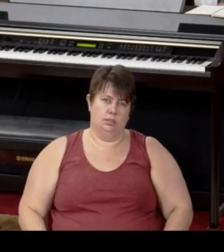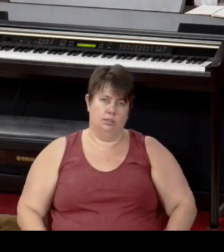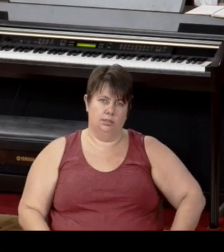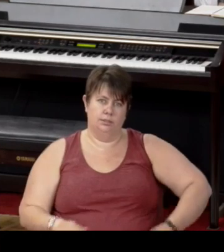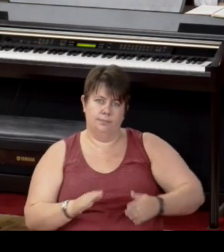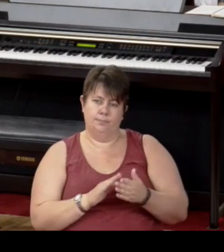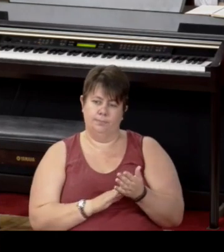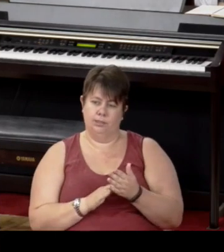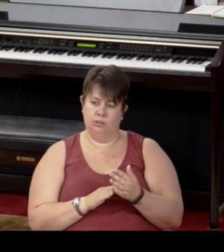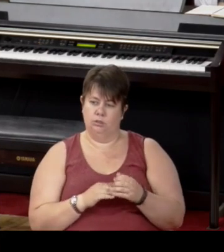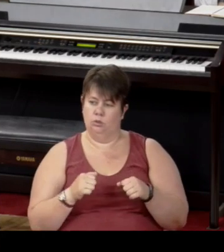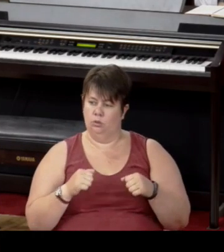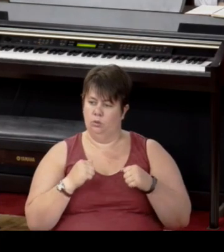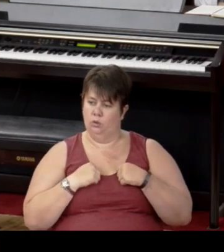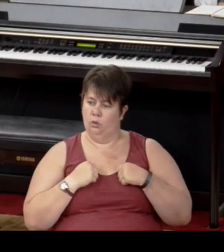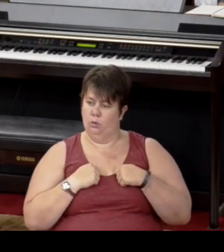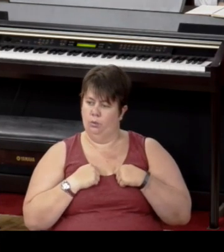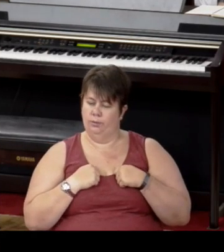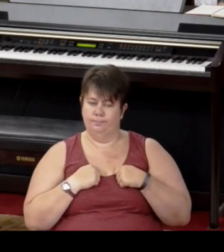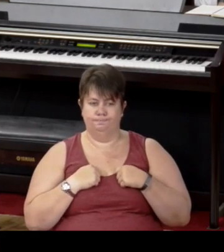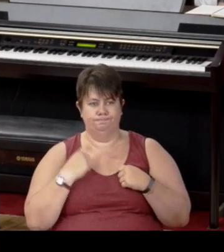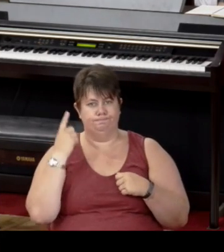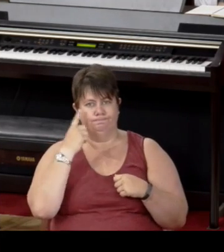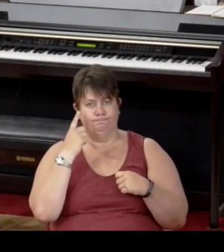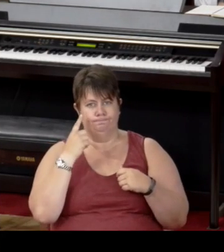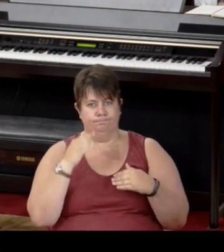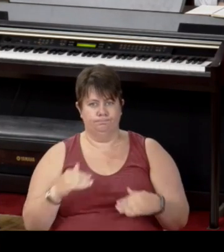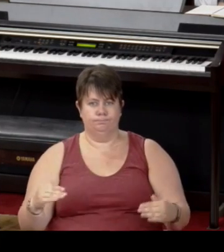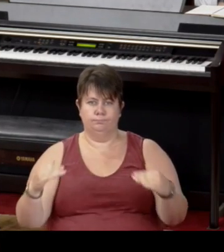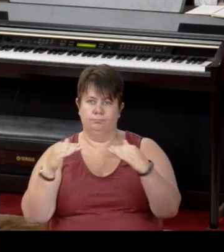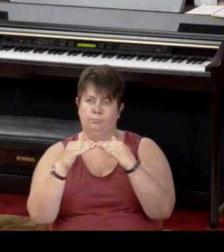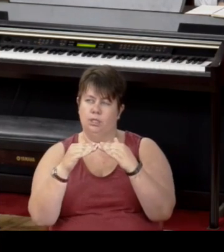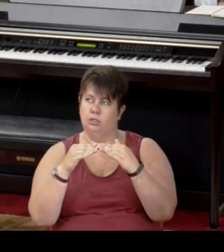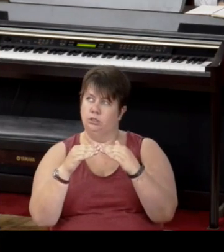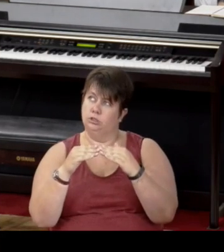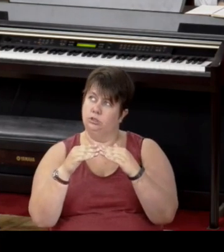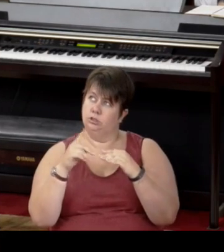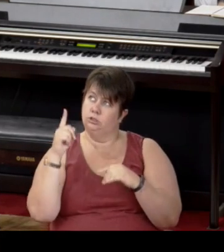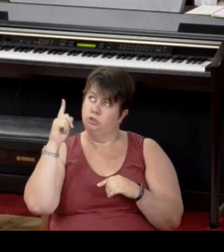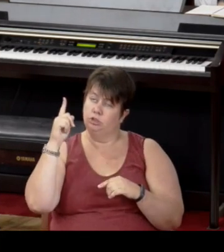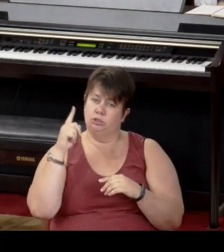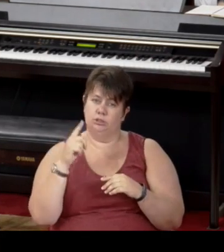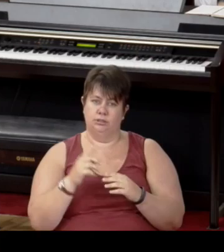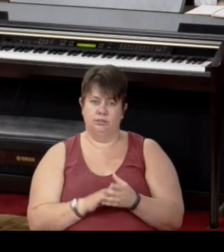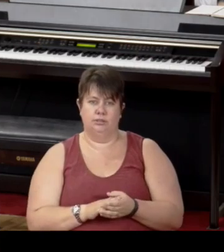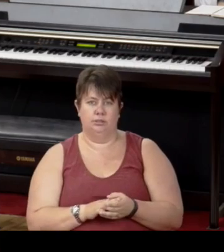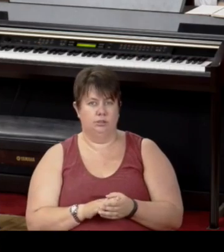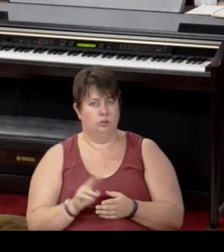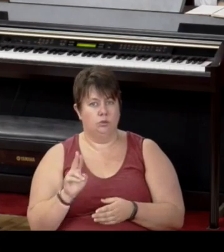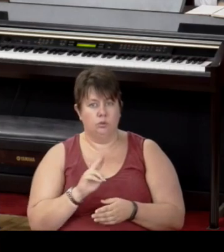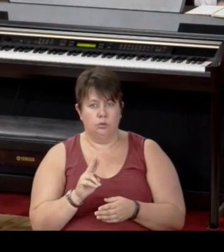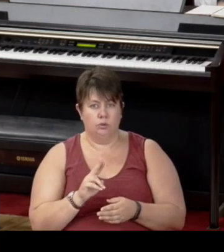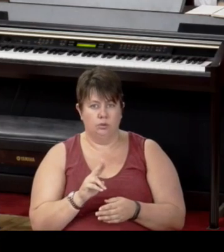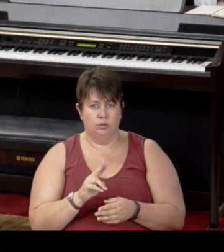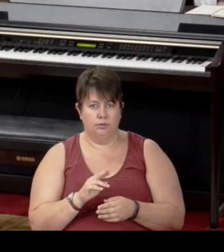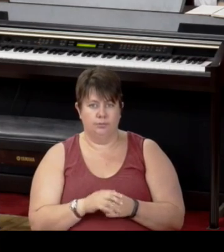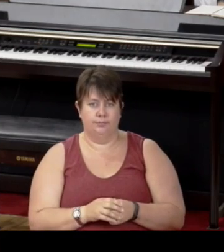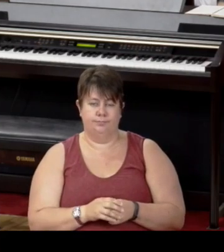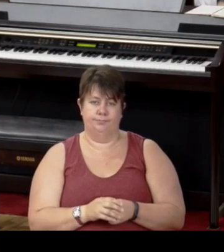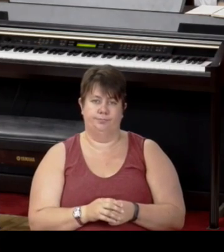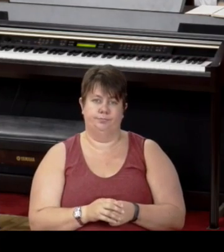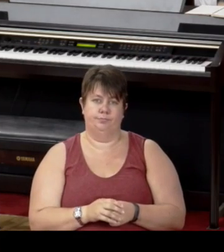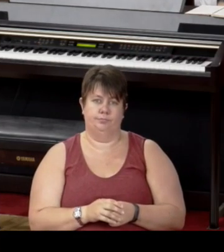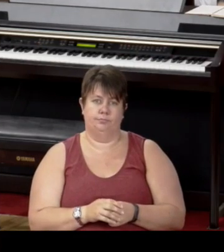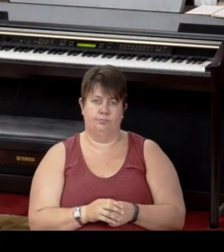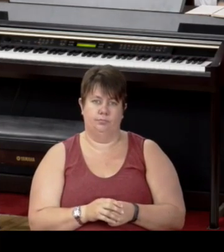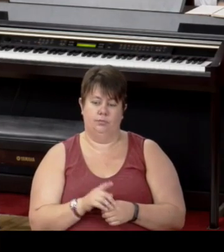always match with God's values. Human beings would say, oh, that, leave that wee church alone. It doesn't really matter. But God says, no,